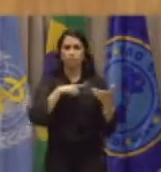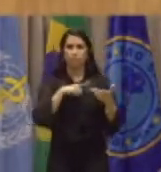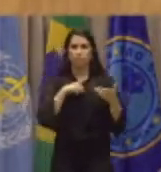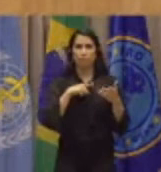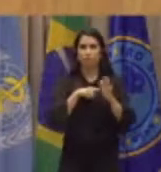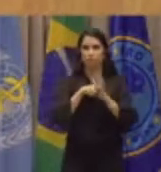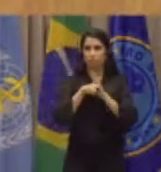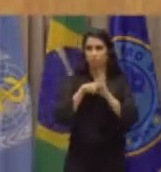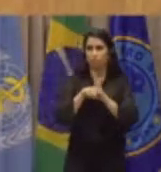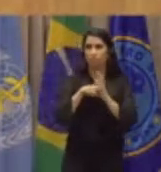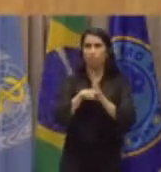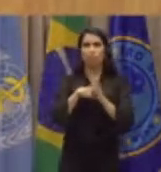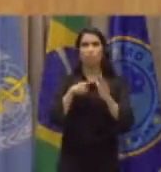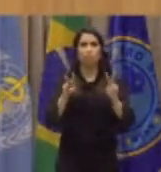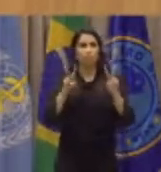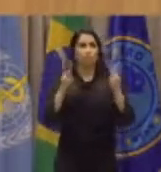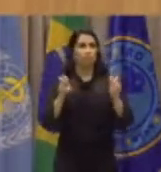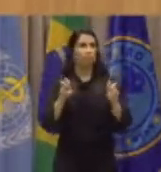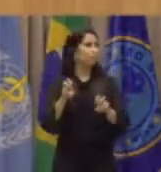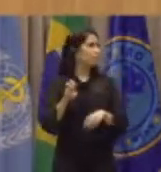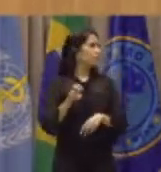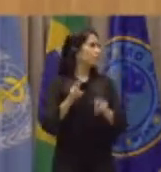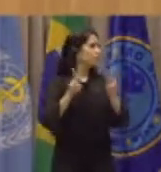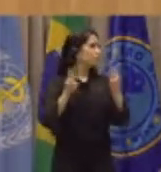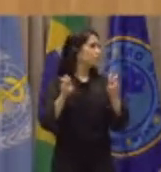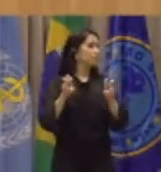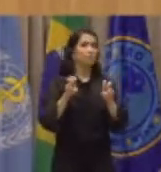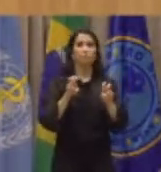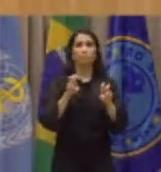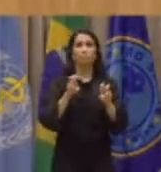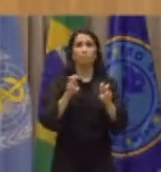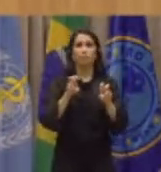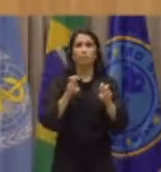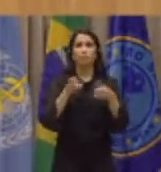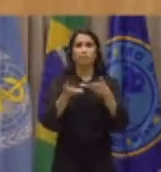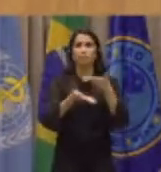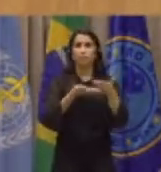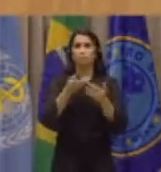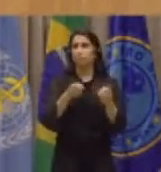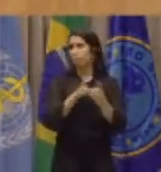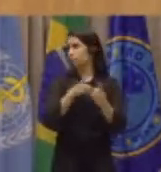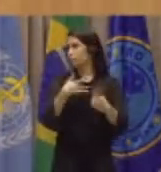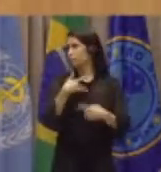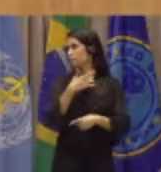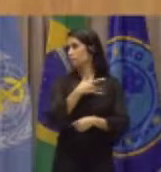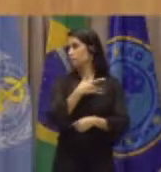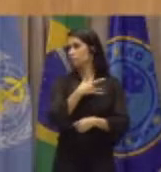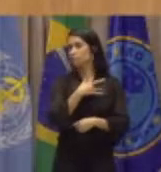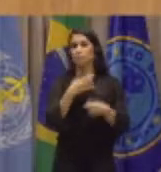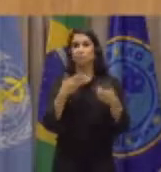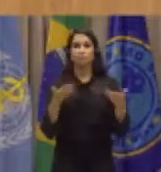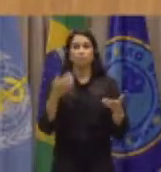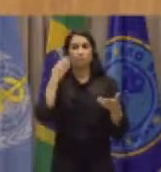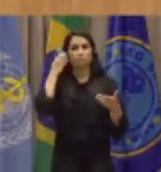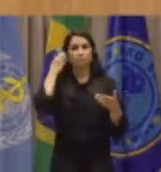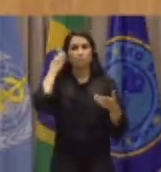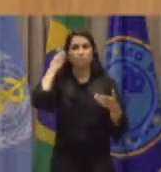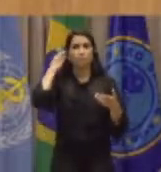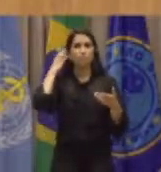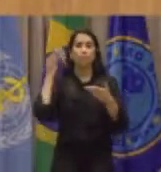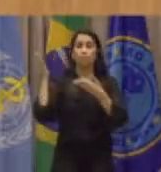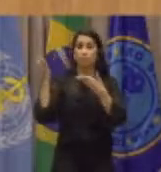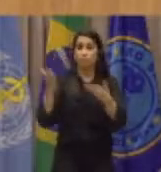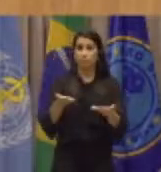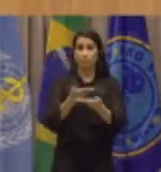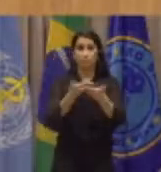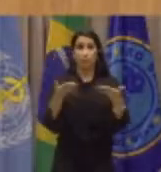connection among research that we do and the response in the health services. So we would